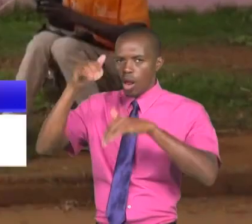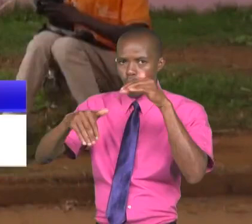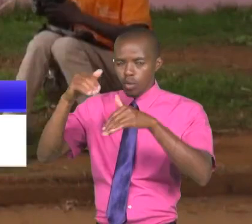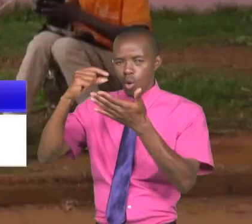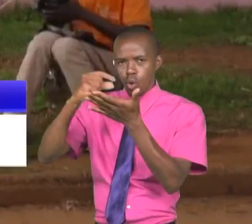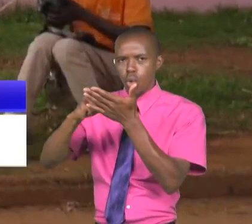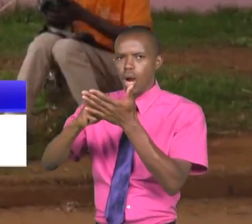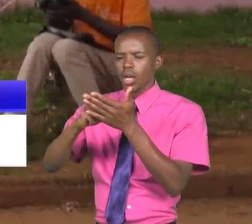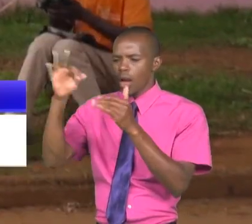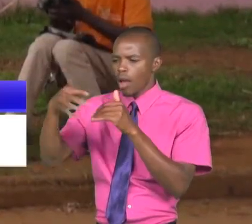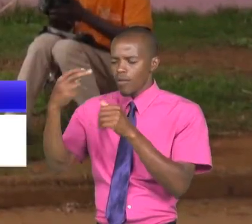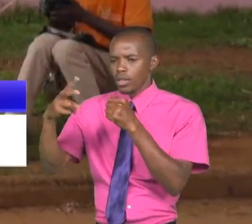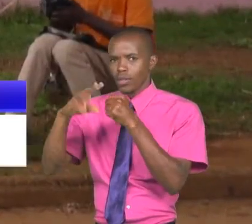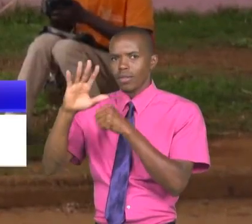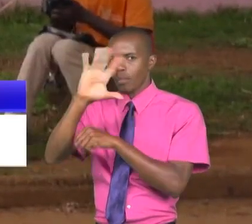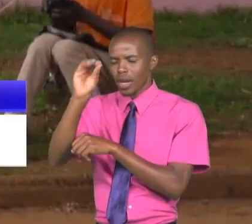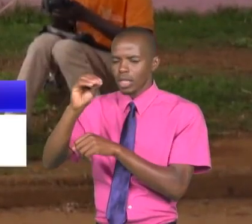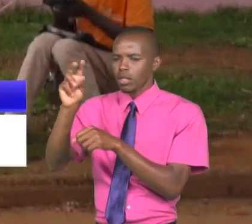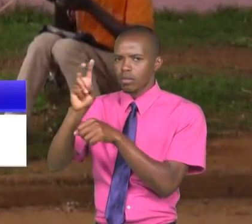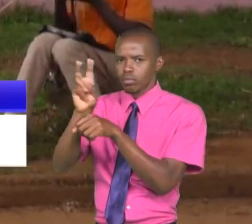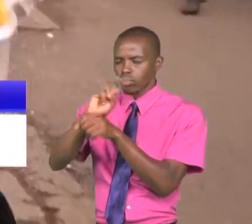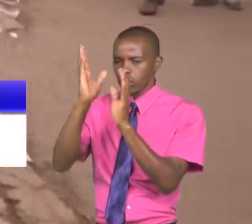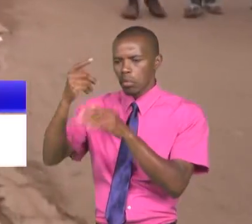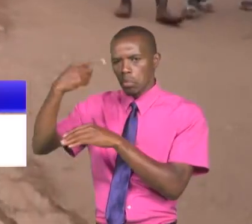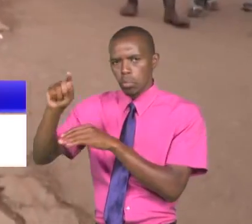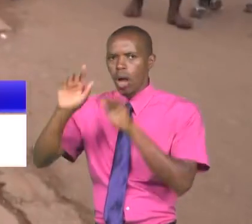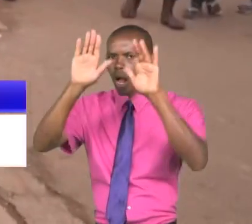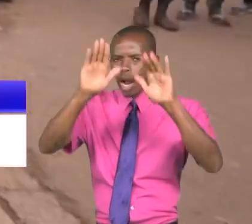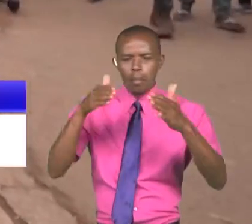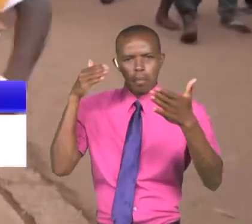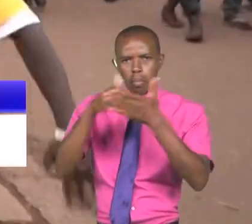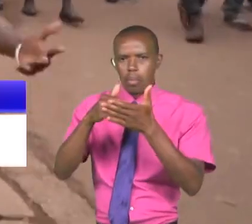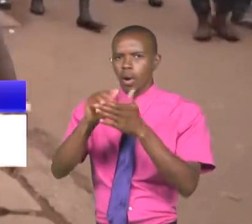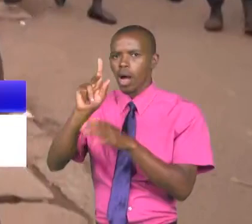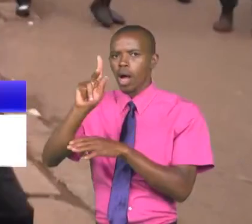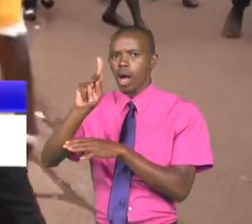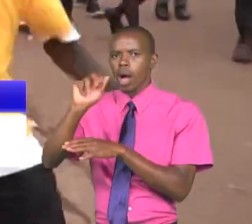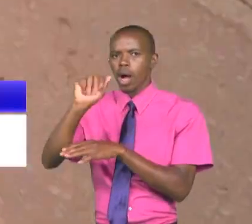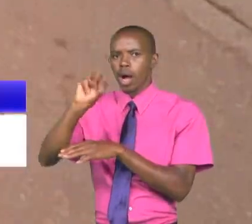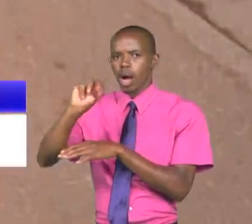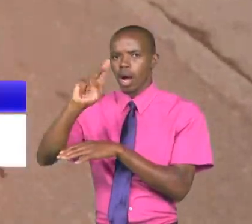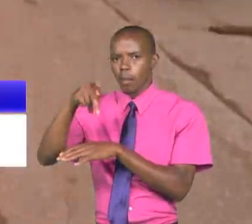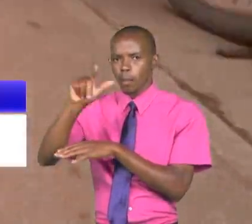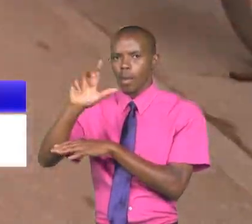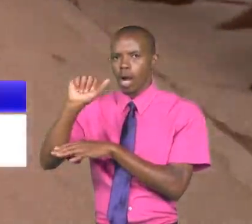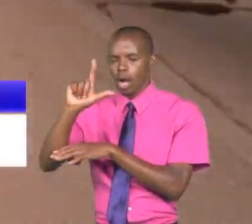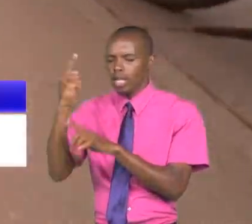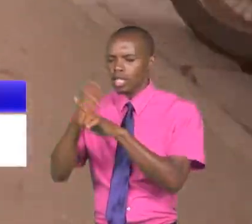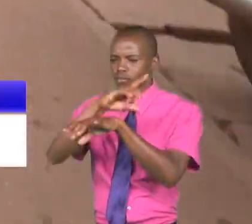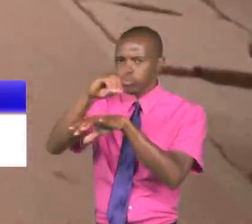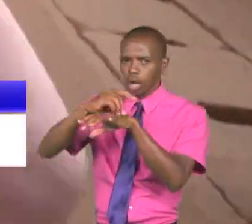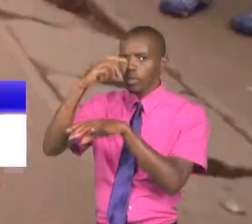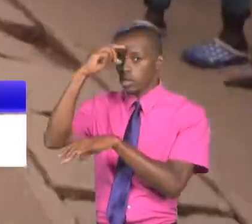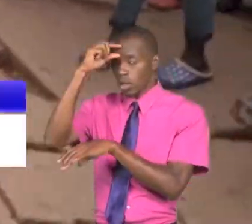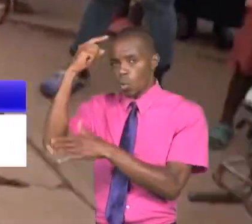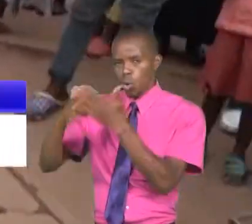to accredit 75% of its observers. Campaigning was also banned in Kampala and several other districts as the government said it